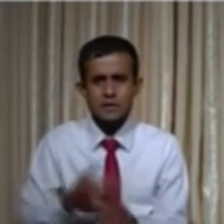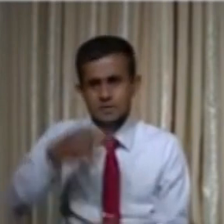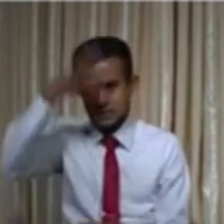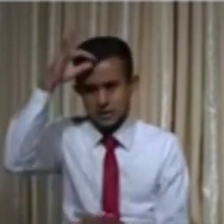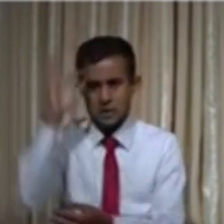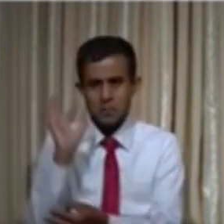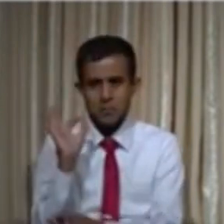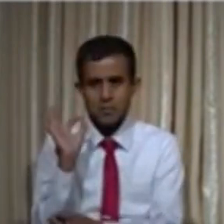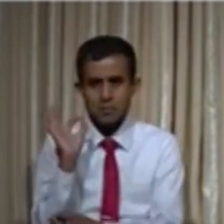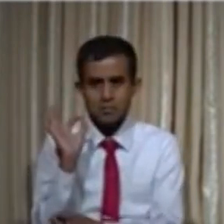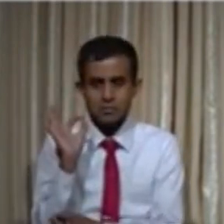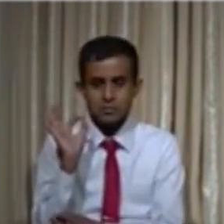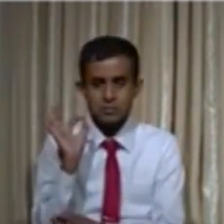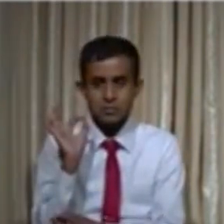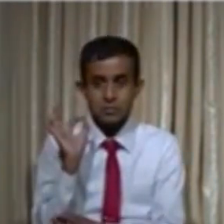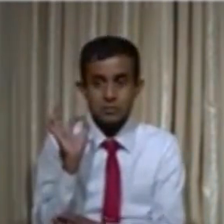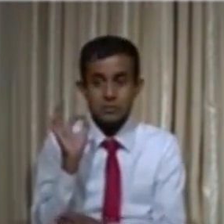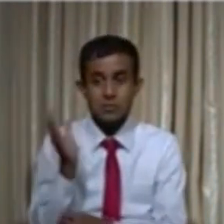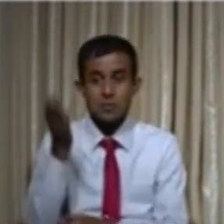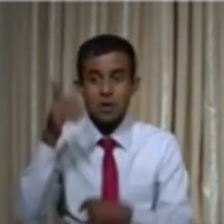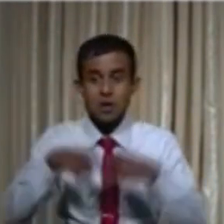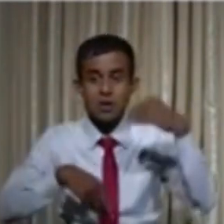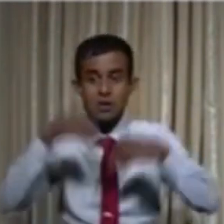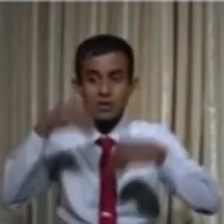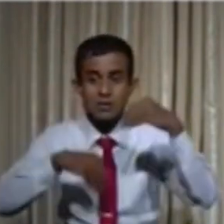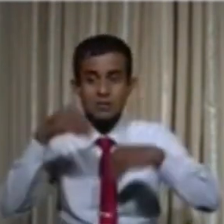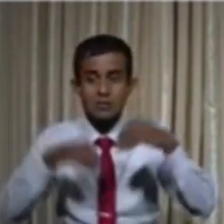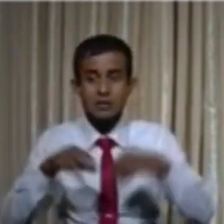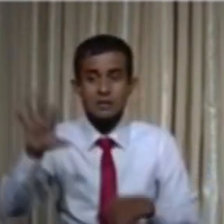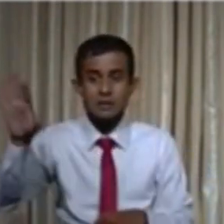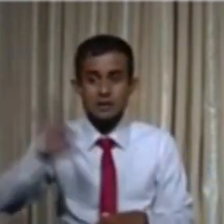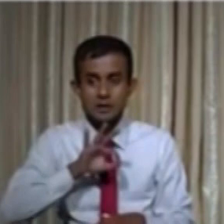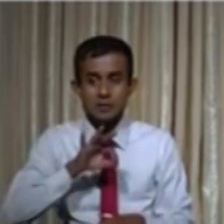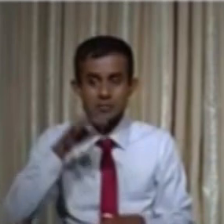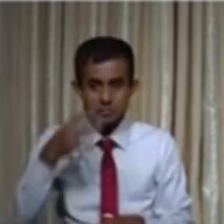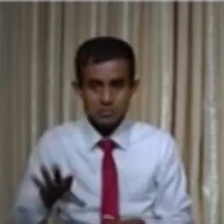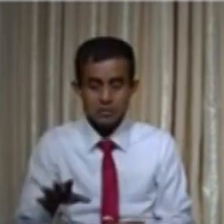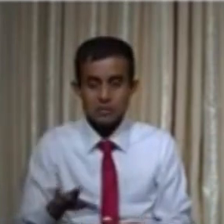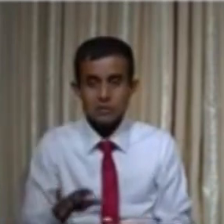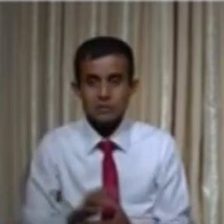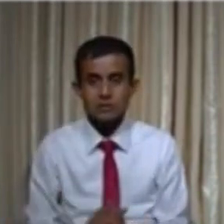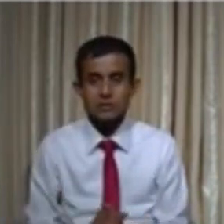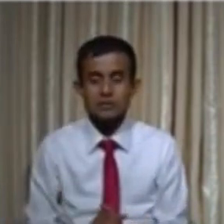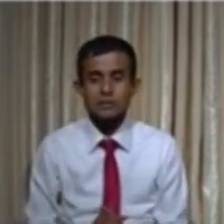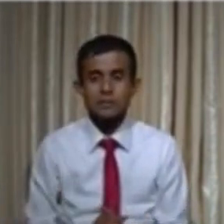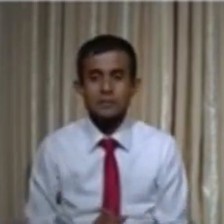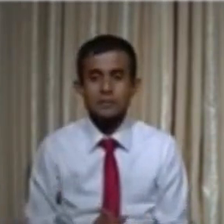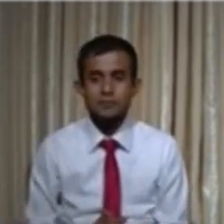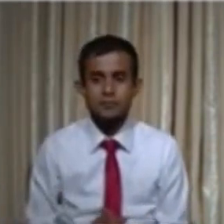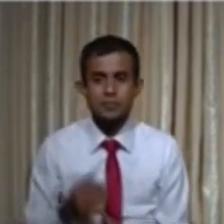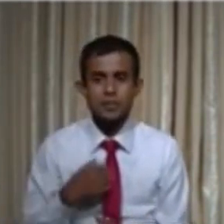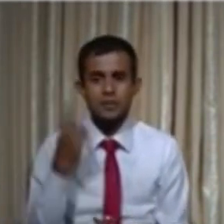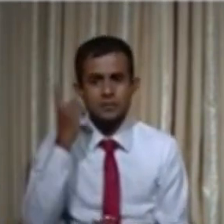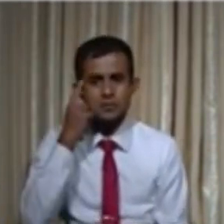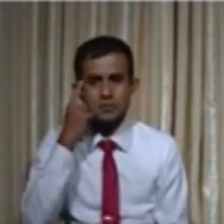it celebrates the fact. I mean, normally governments would be quite upset to say that they are not a unifying factor, rather that they